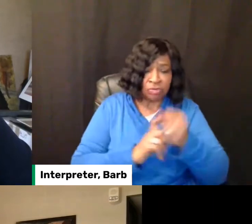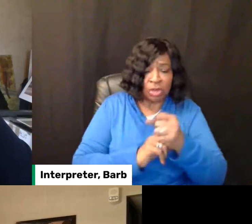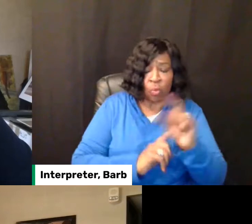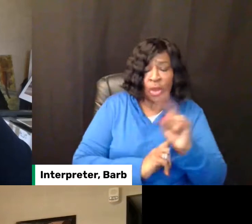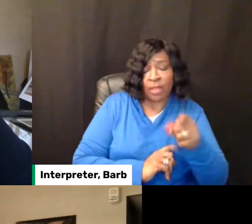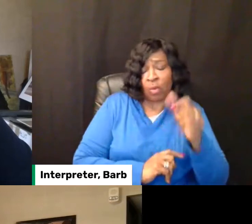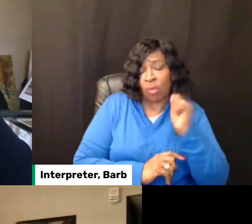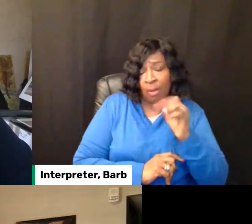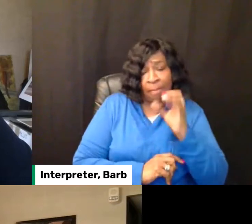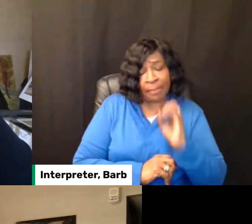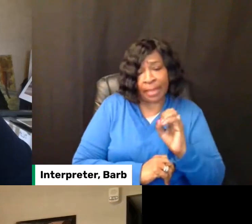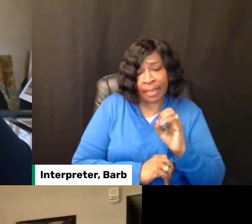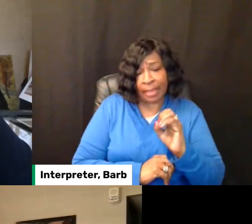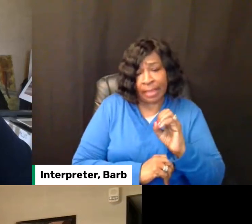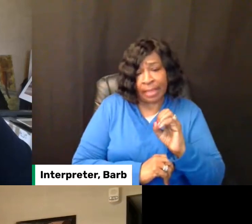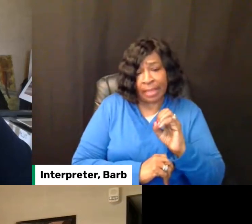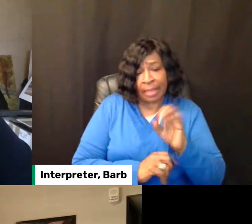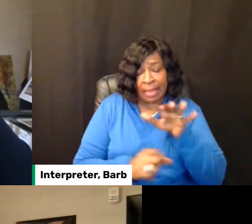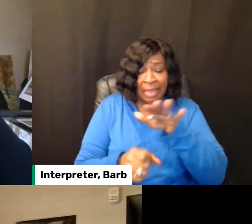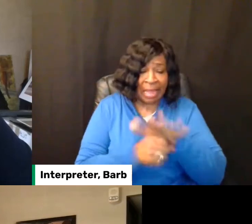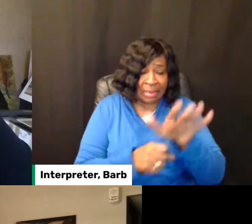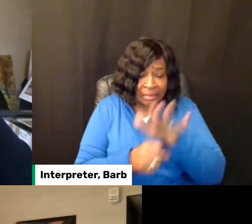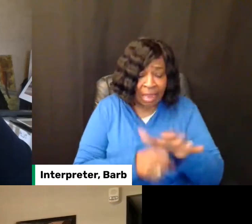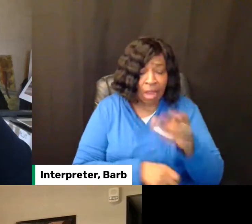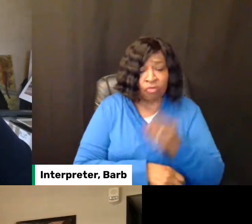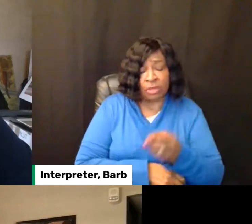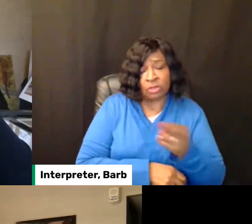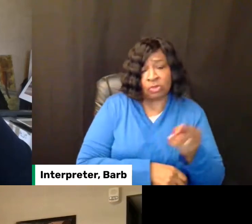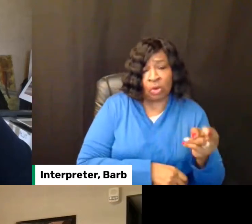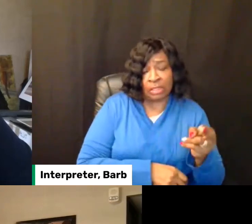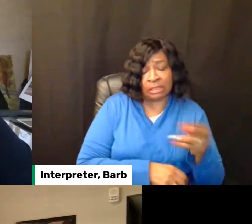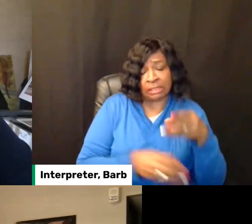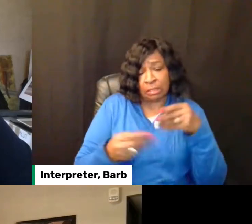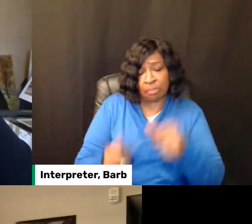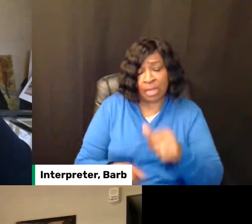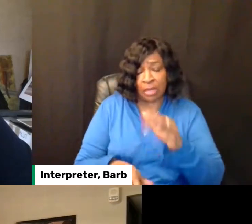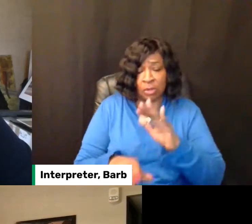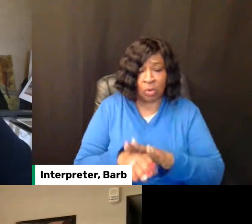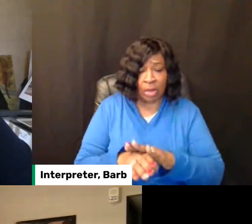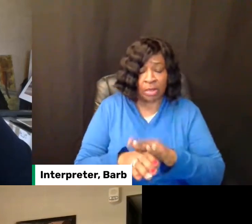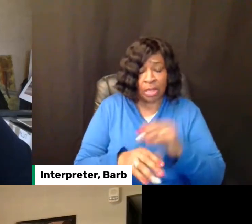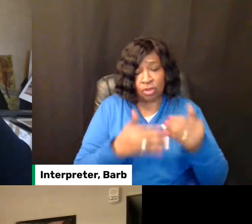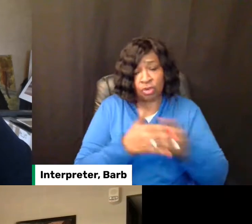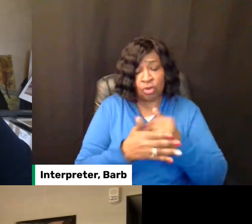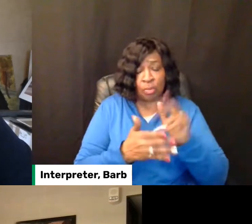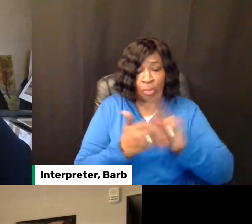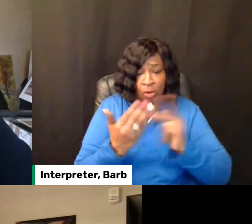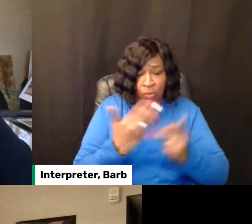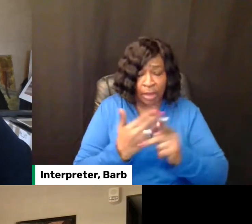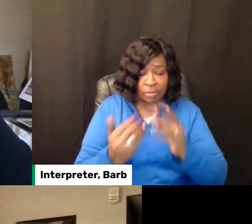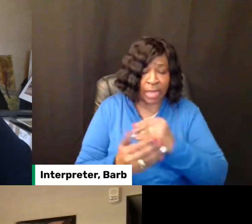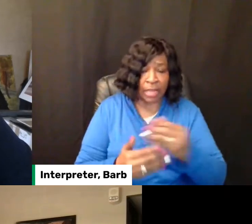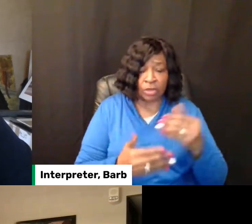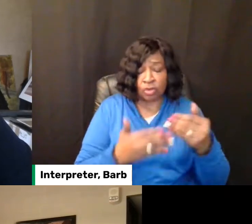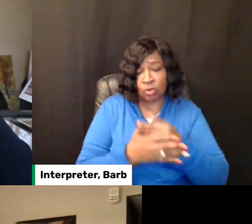be excess of resources to spend on new programs and new ideas?